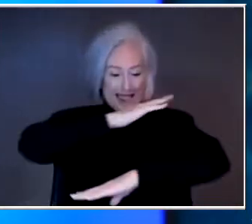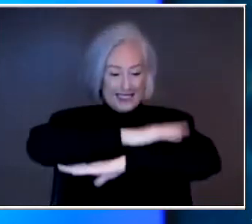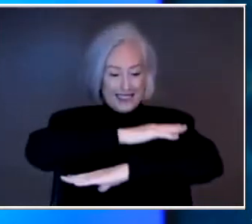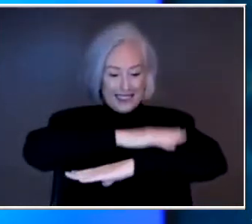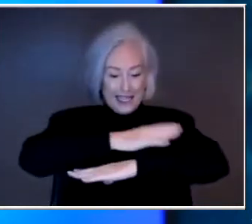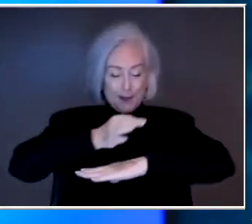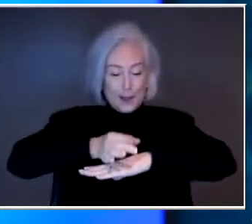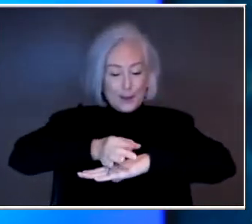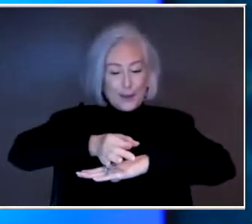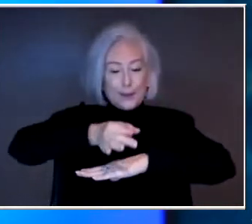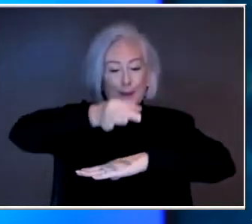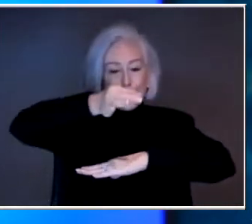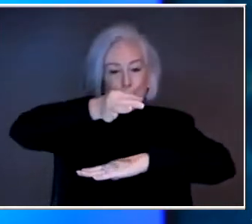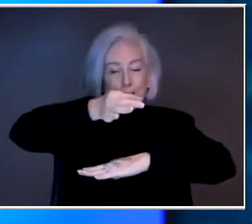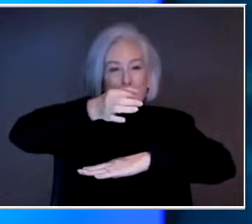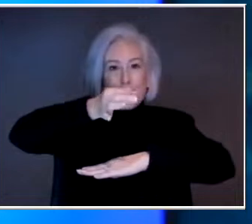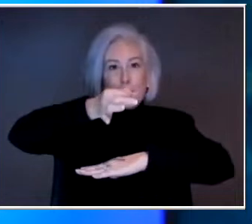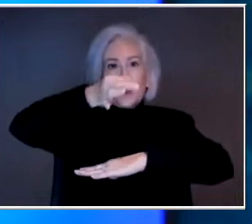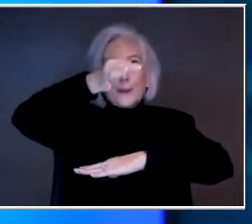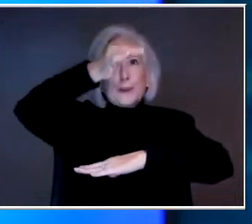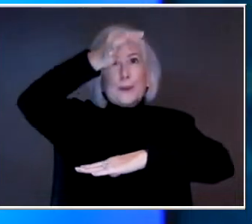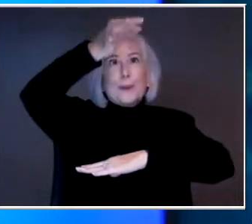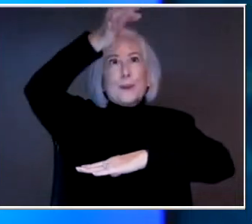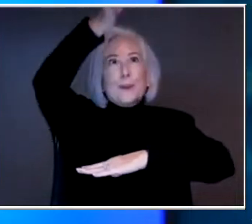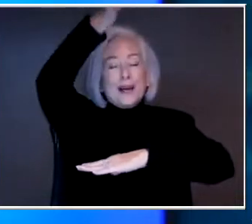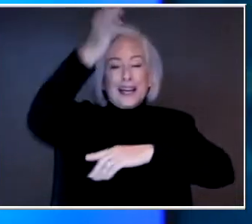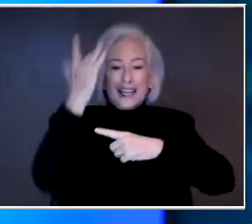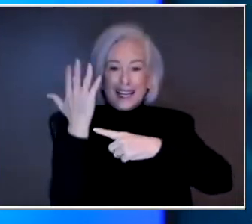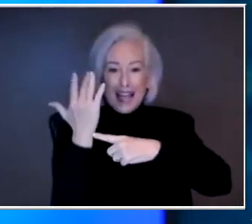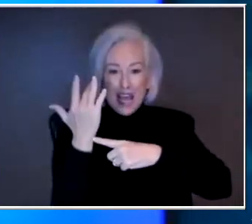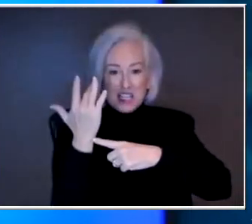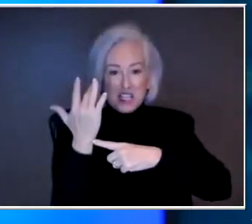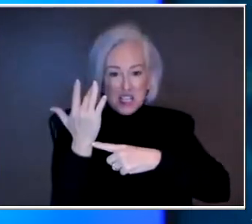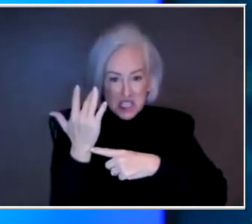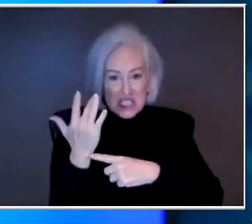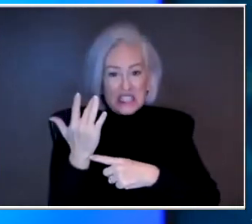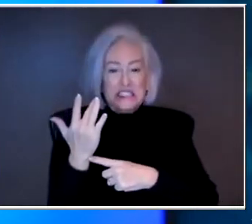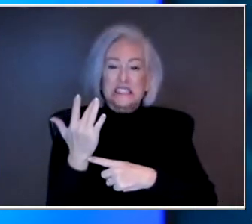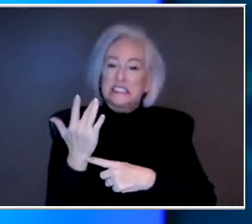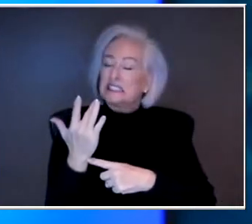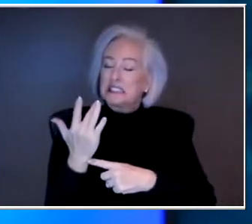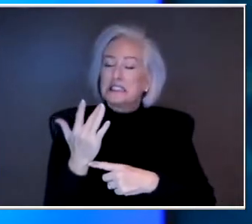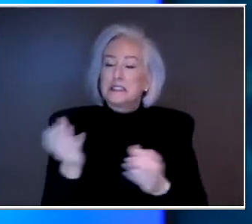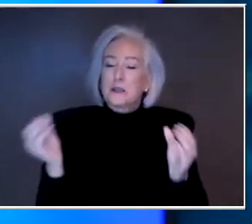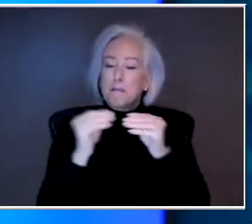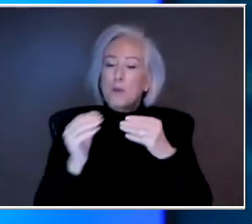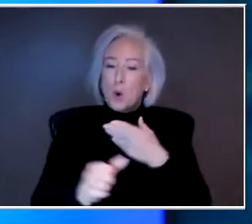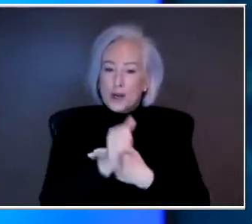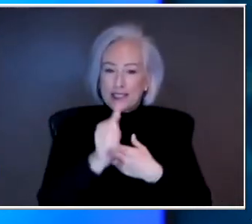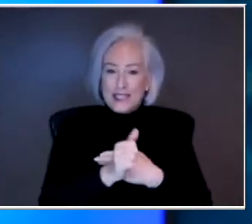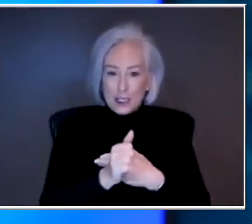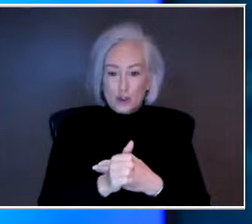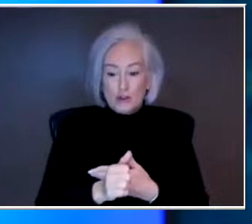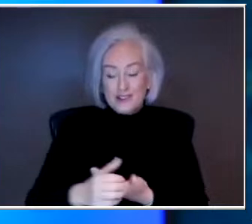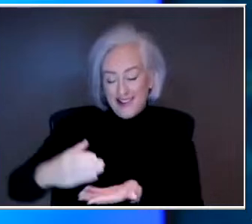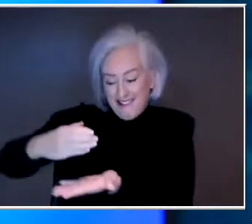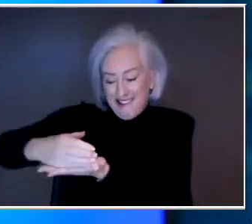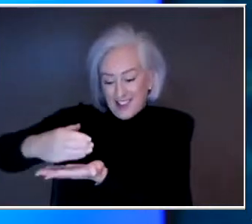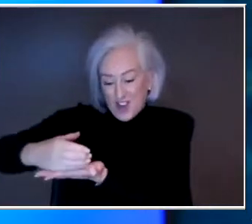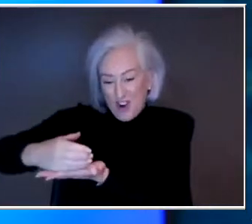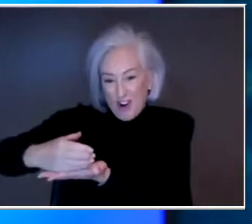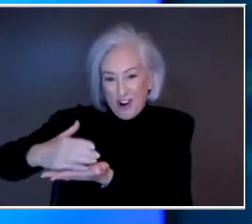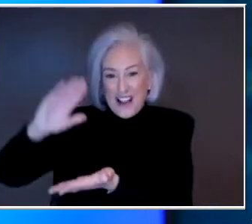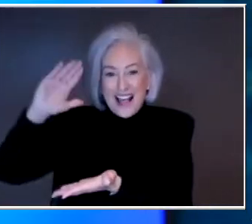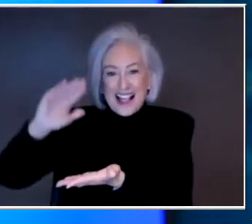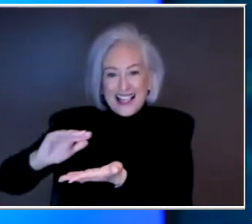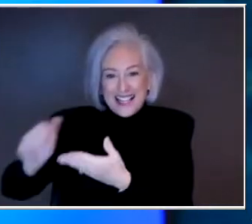holders. When you have them in like an enclosed jar candle, not that it's less dangerous from the flame point, but it tends to be more